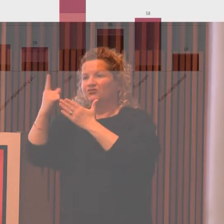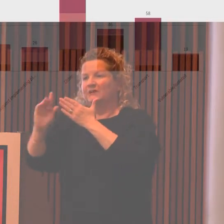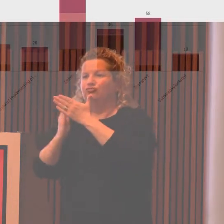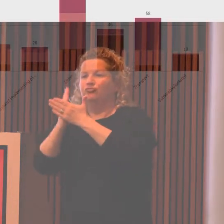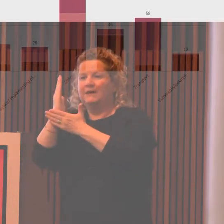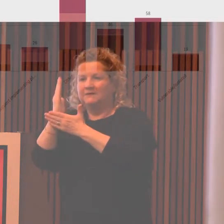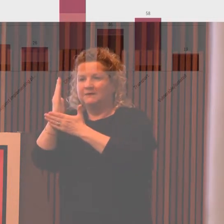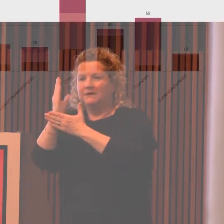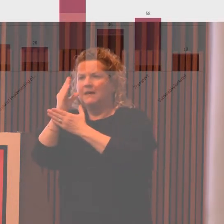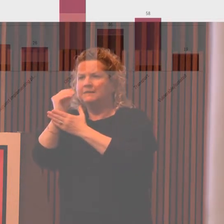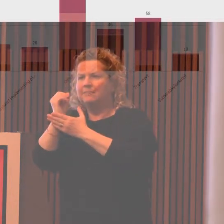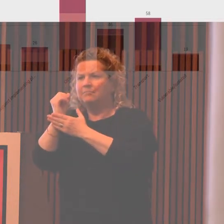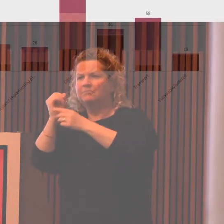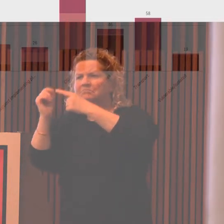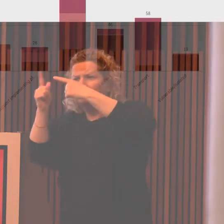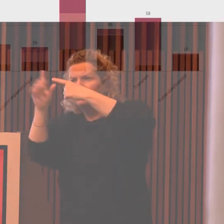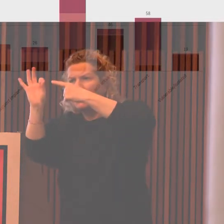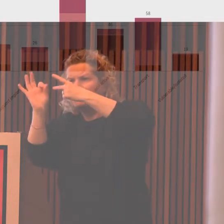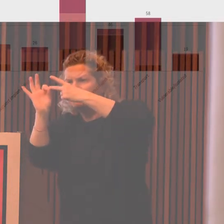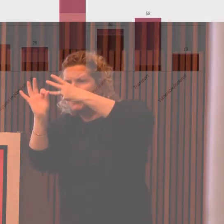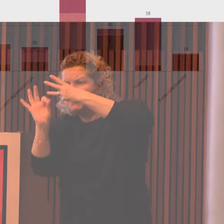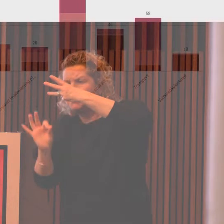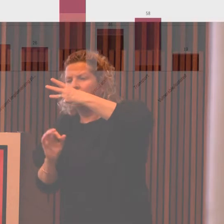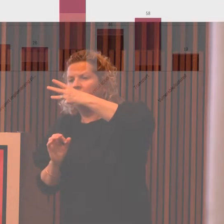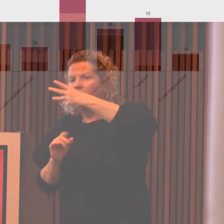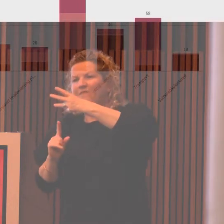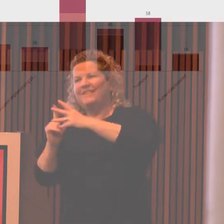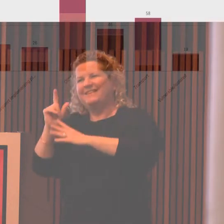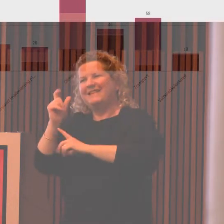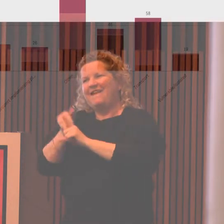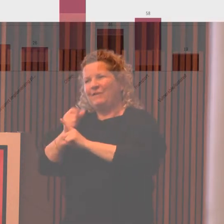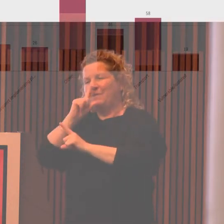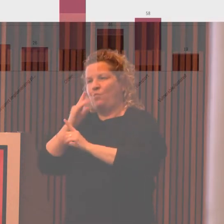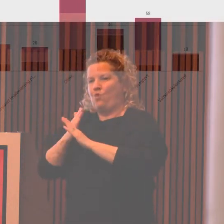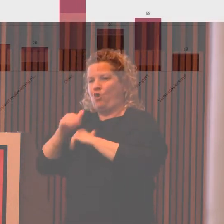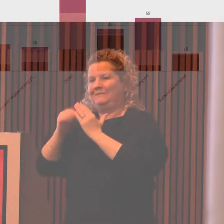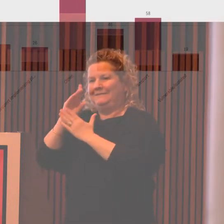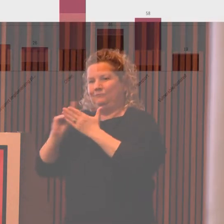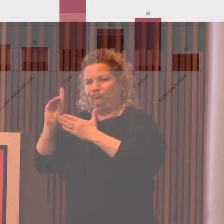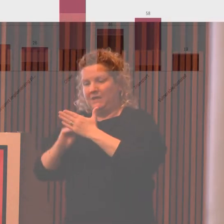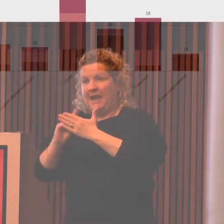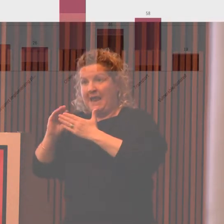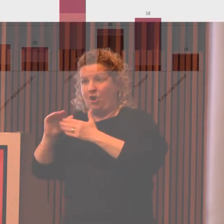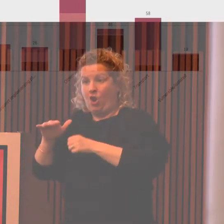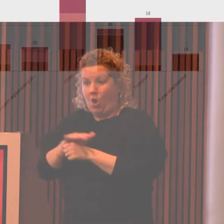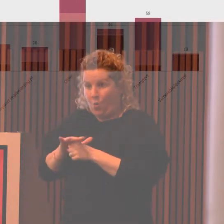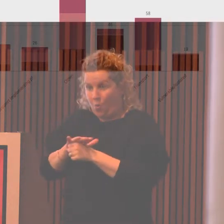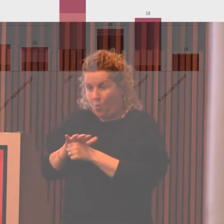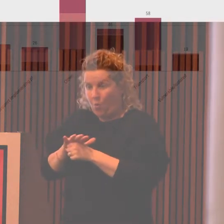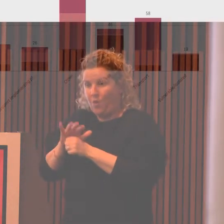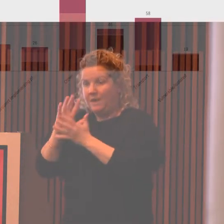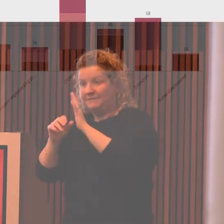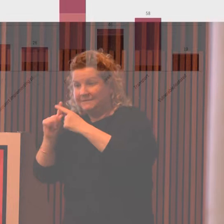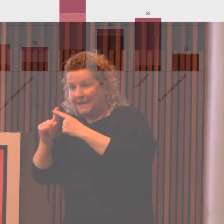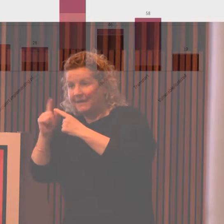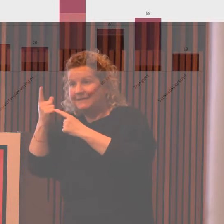got some of each colour because advocates are working on discrimination and rights issues at local, state and